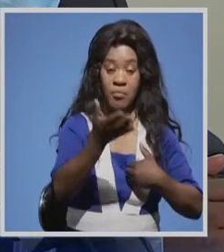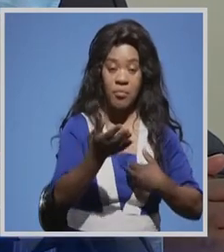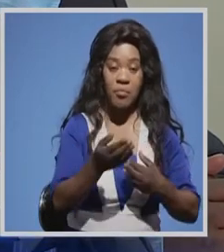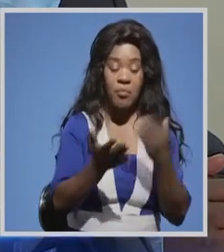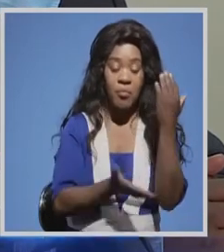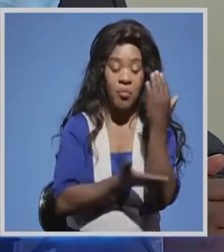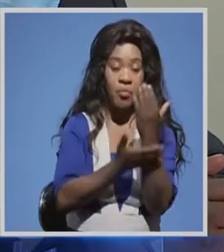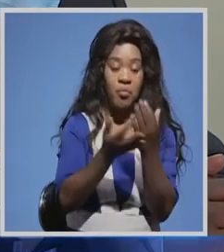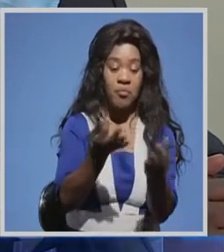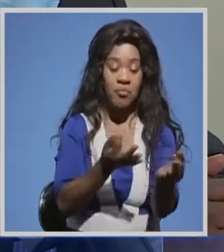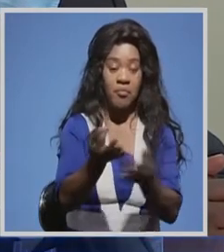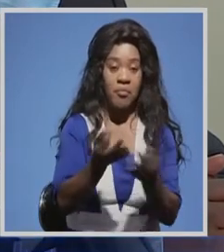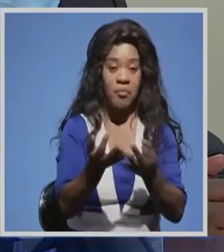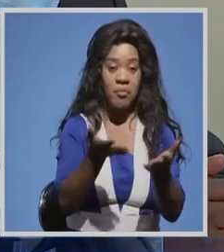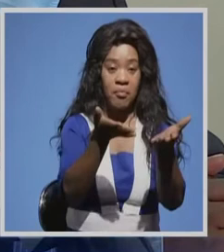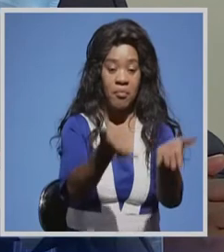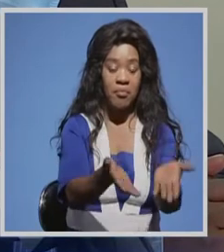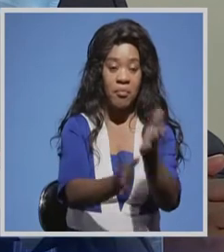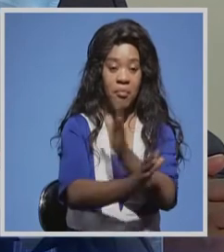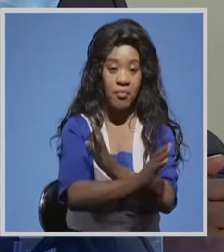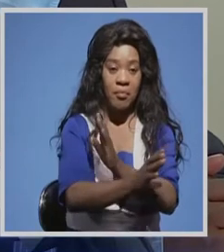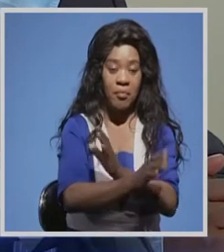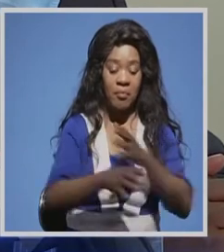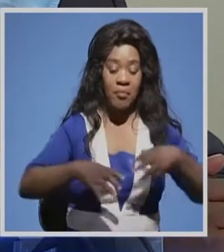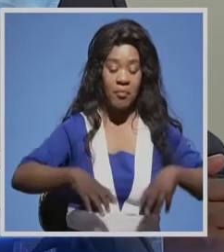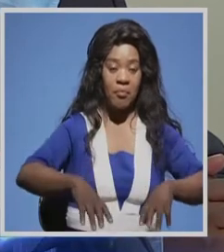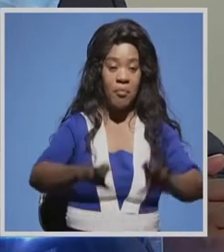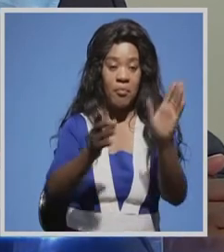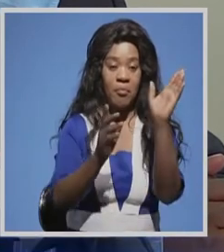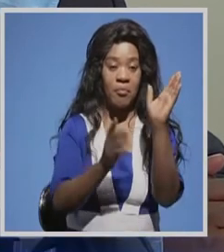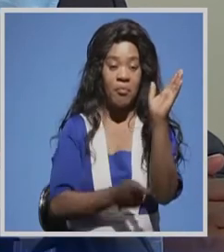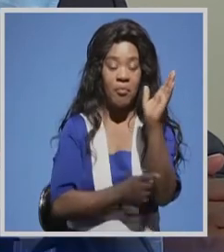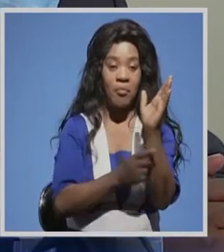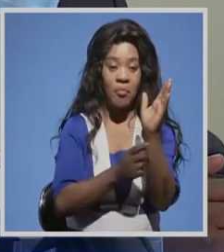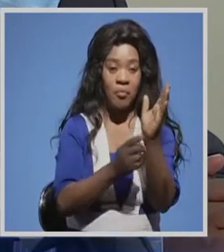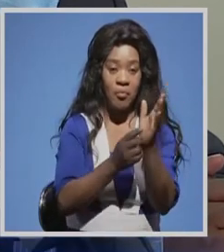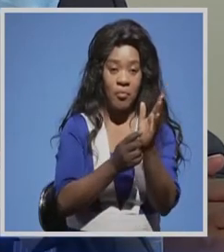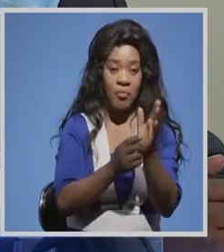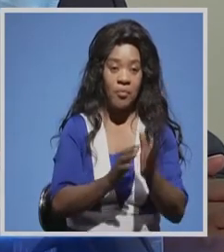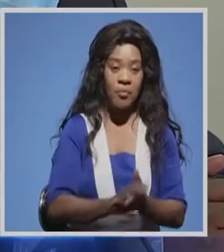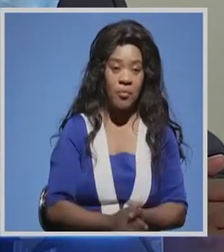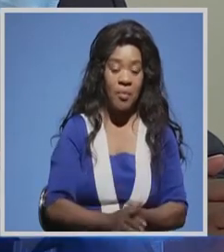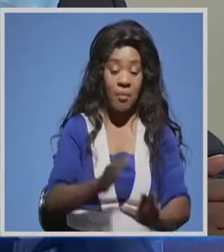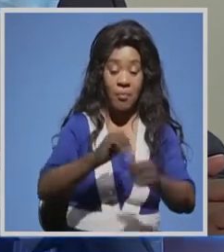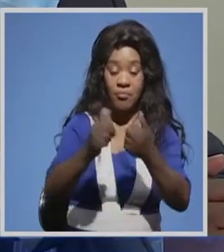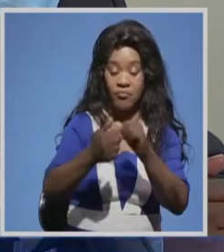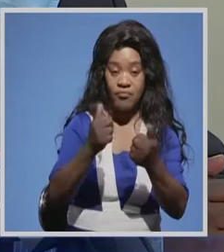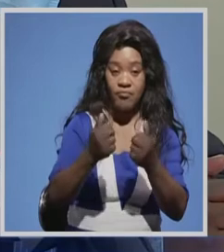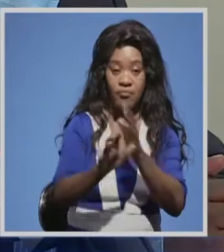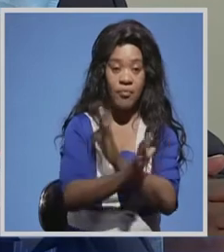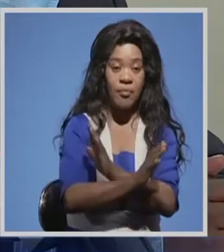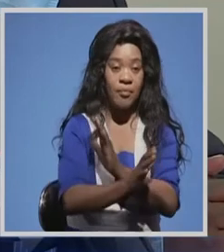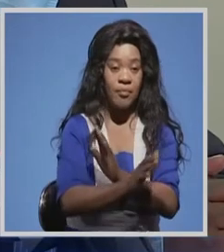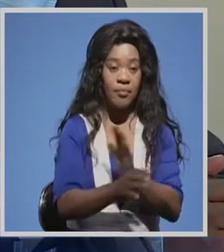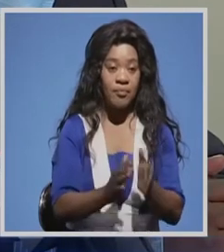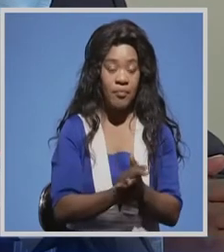They will be available for the continuous development of the game of football across the country. Where we've